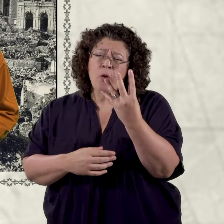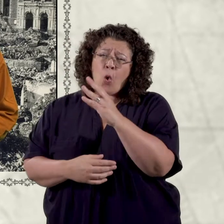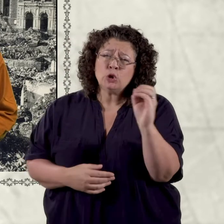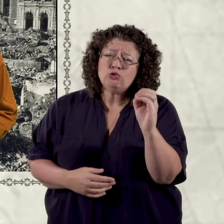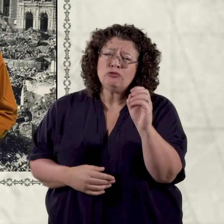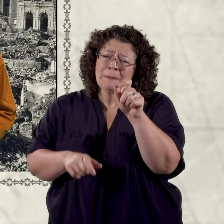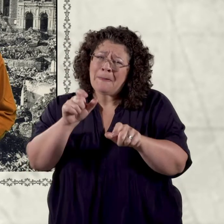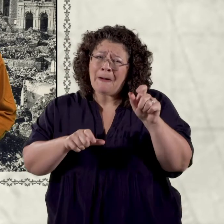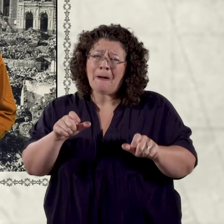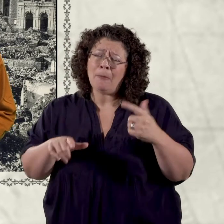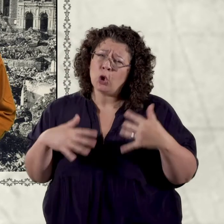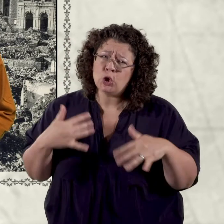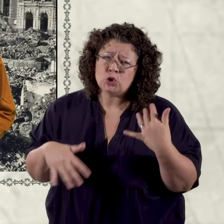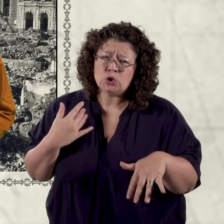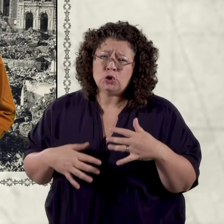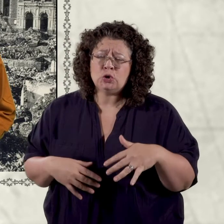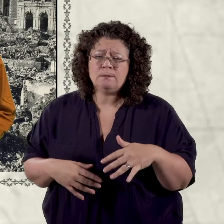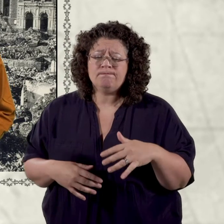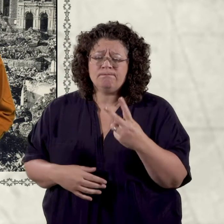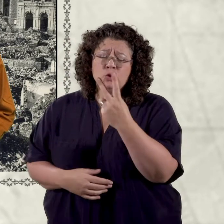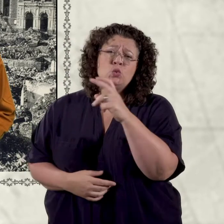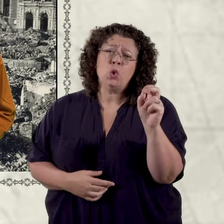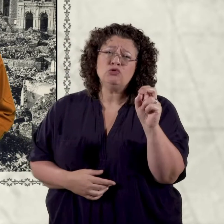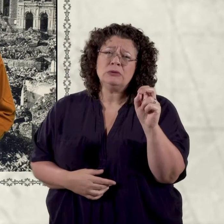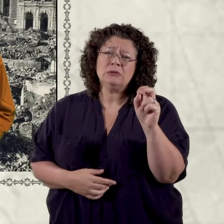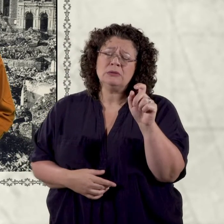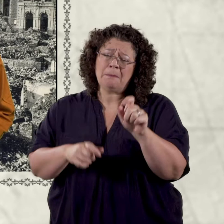and 200 people died.